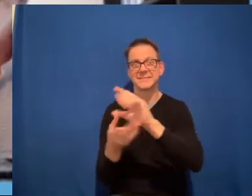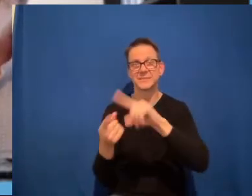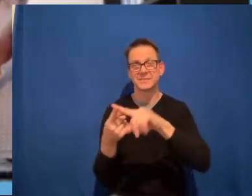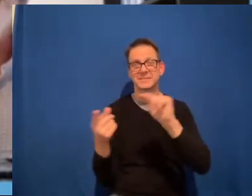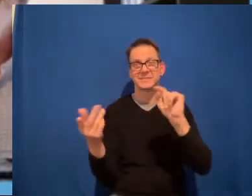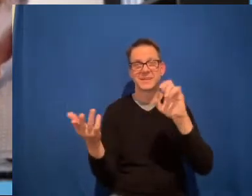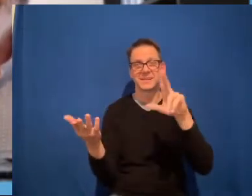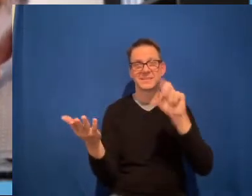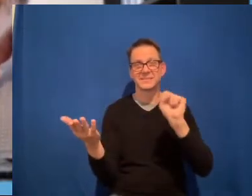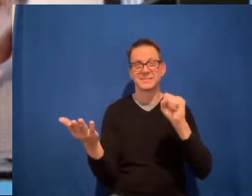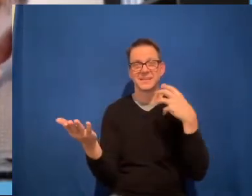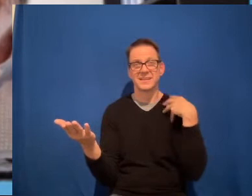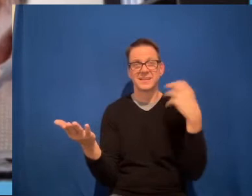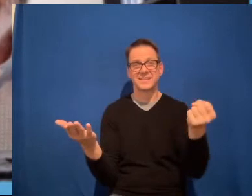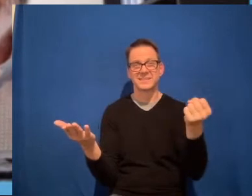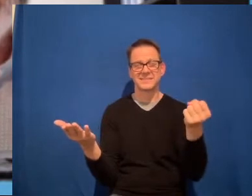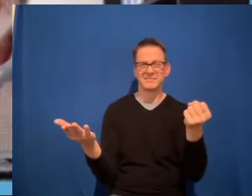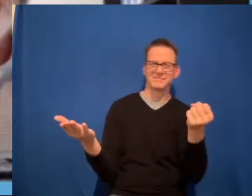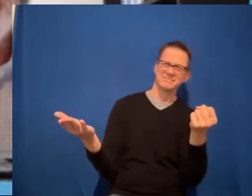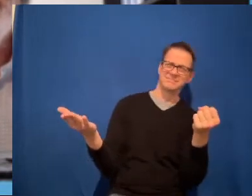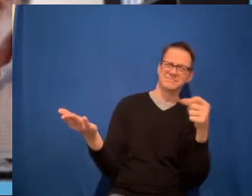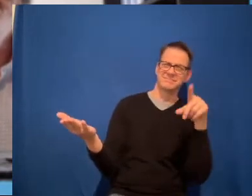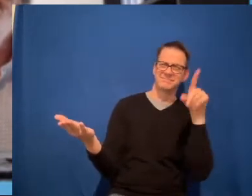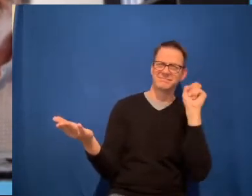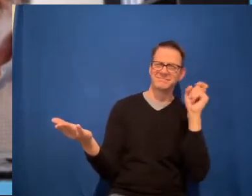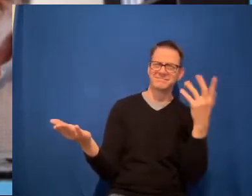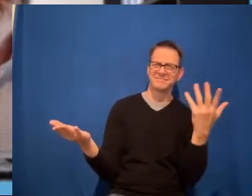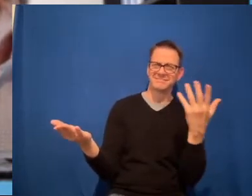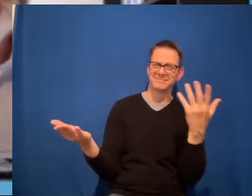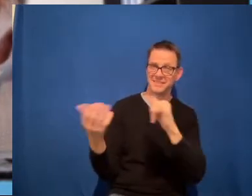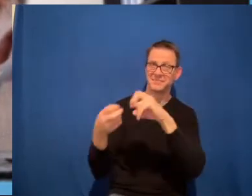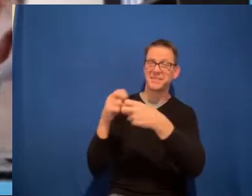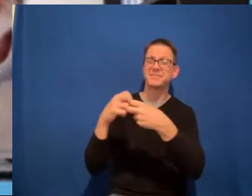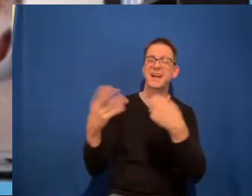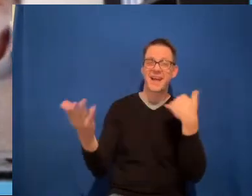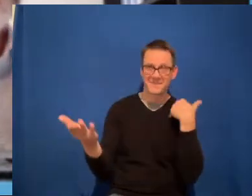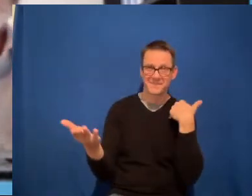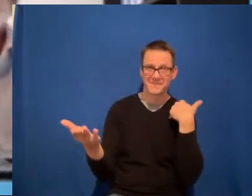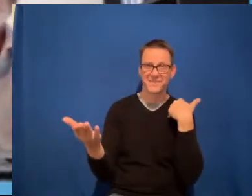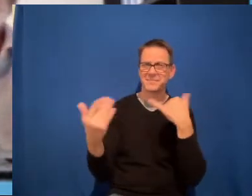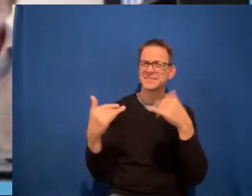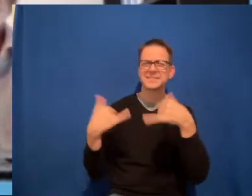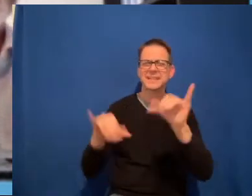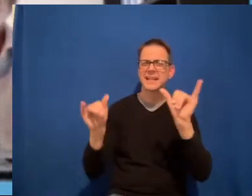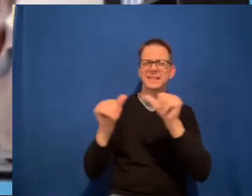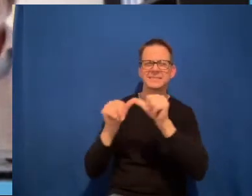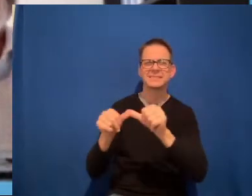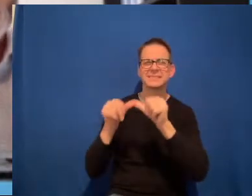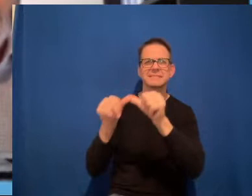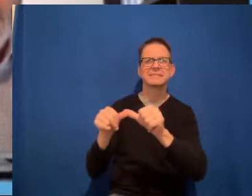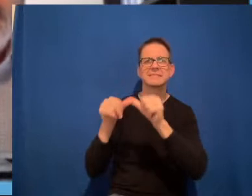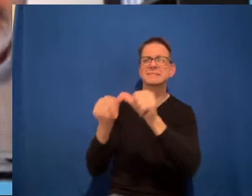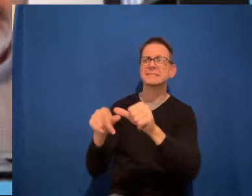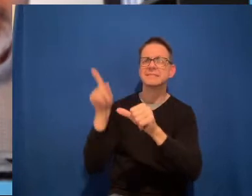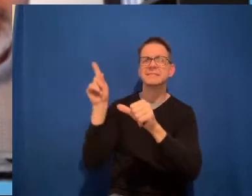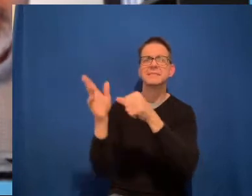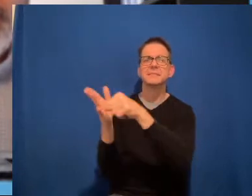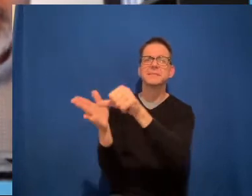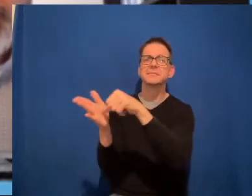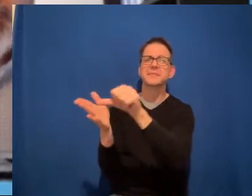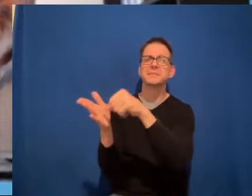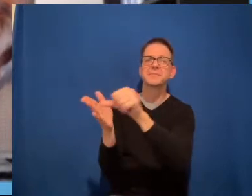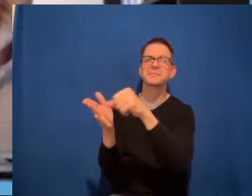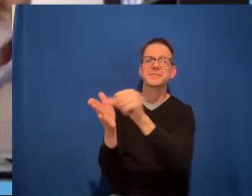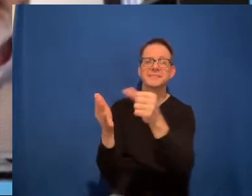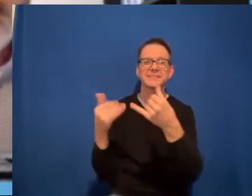regardless of the fact that that there's issues with it, privacy issues, and this government doesn't. So you're